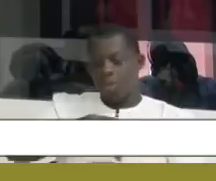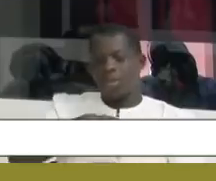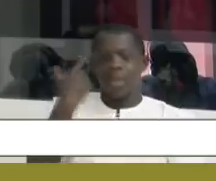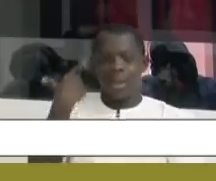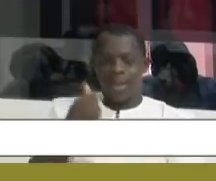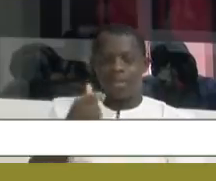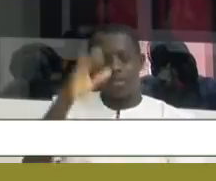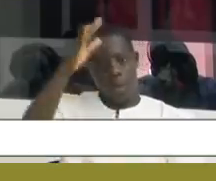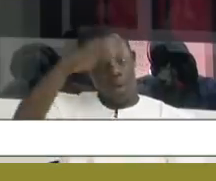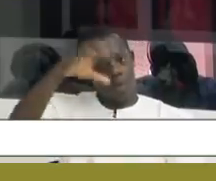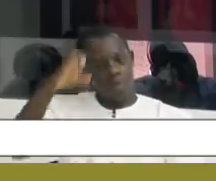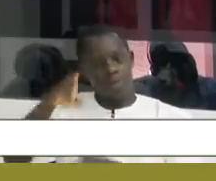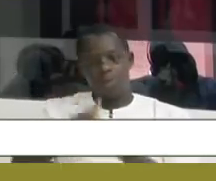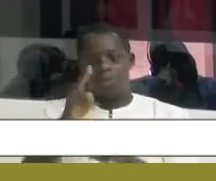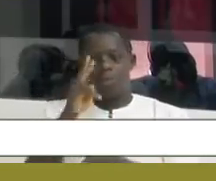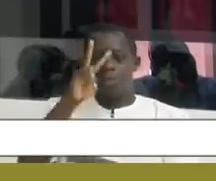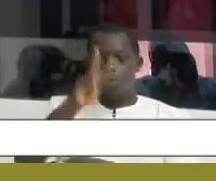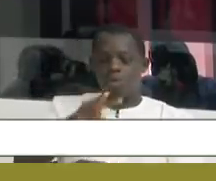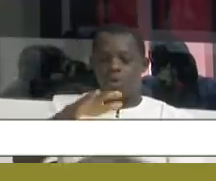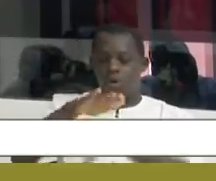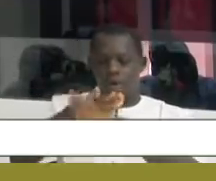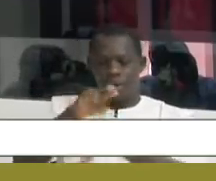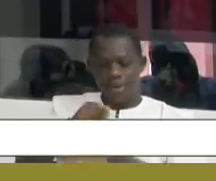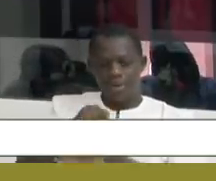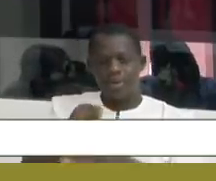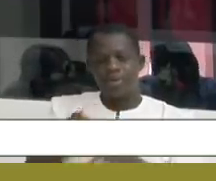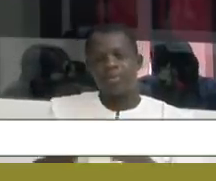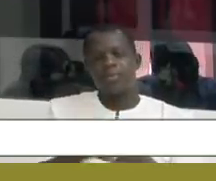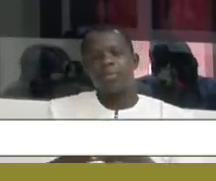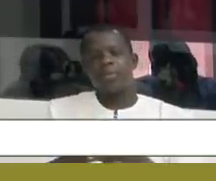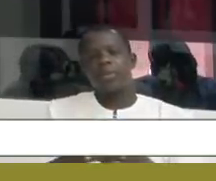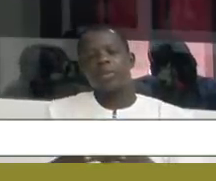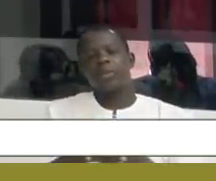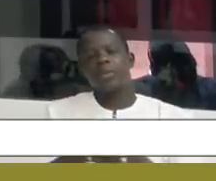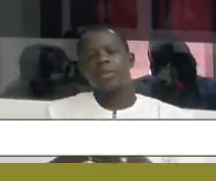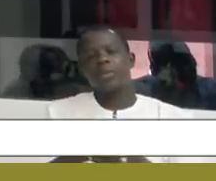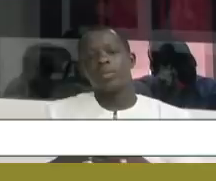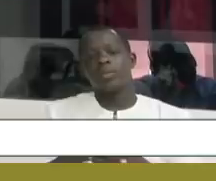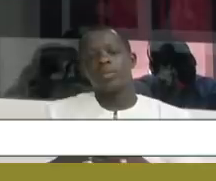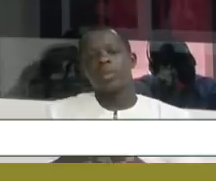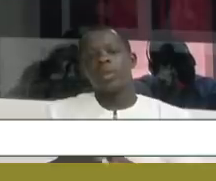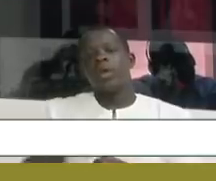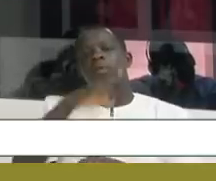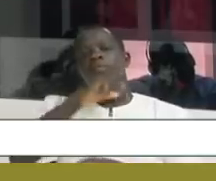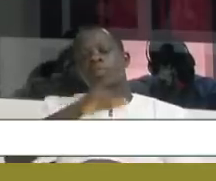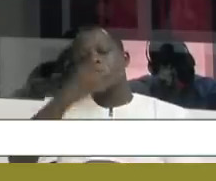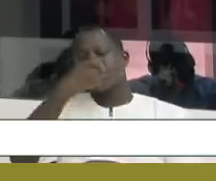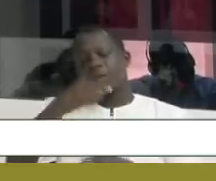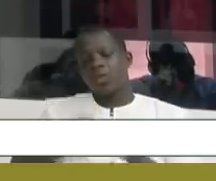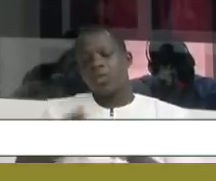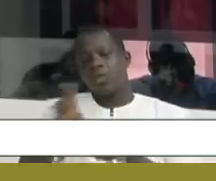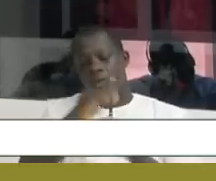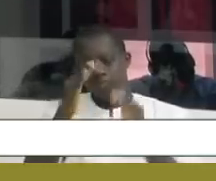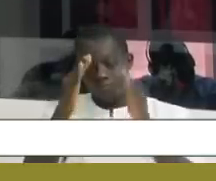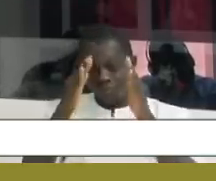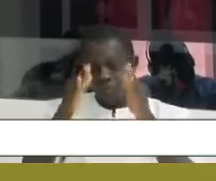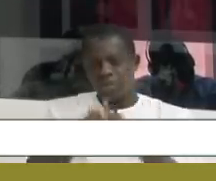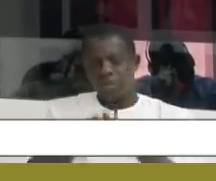at that, not just look but at... Mr. Singhateh, what is consistent is the fundamental